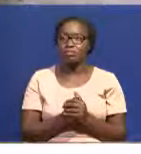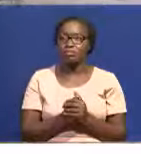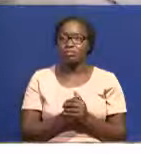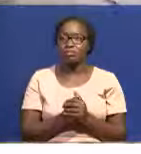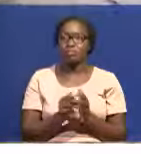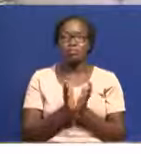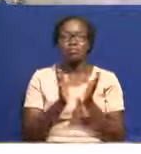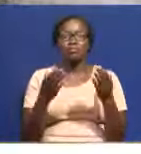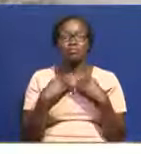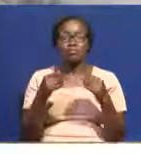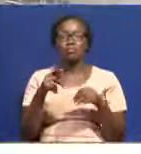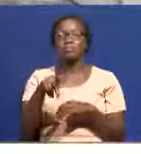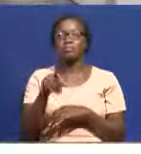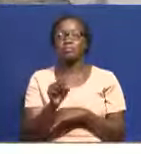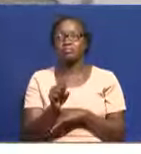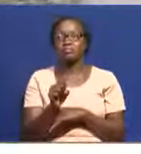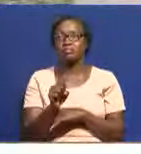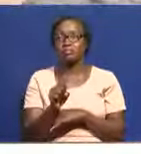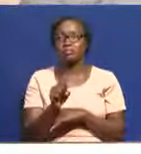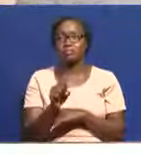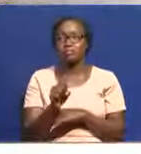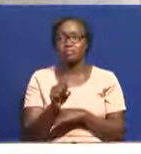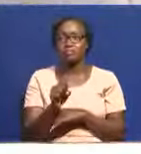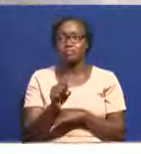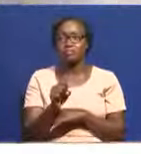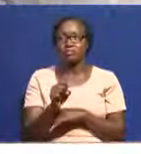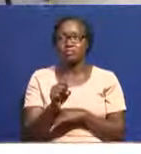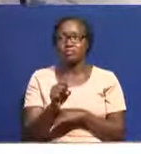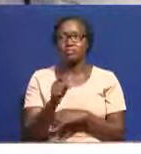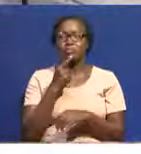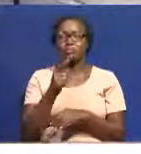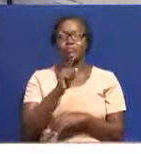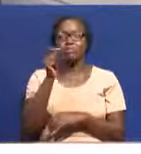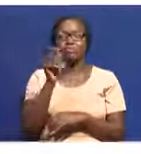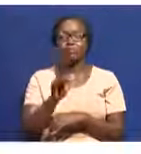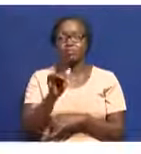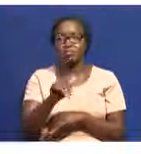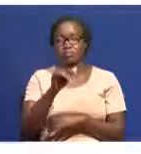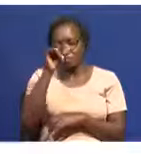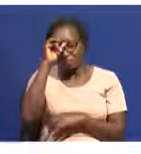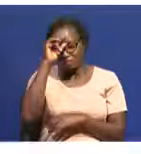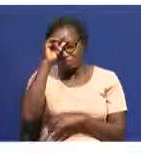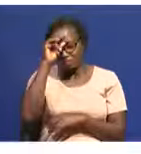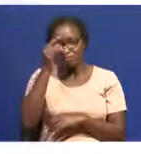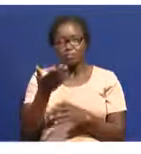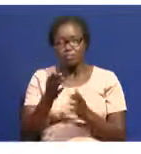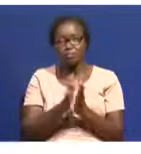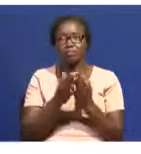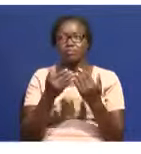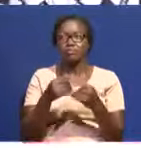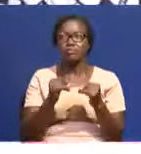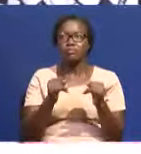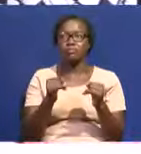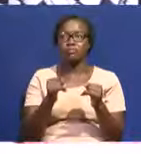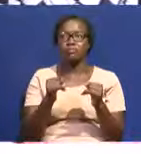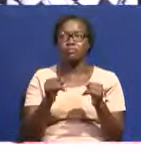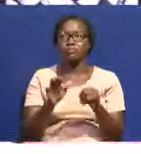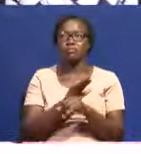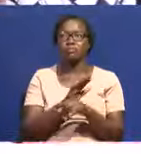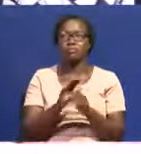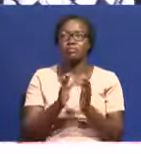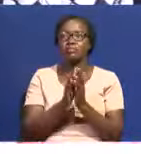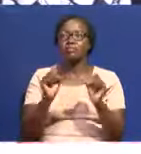Meanwhile, Public Health Principal Secretary Mary Muthoni has assured Kenya that the government is in the course of implementing fully the social